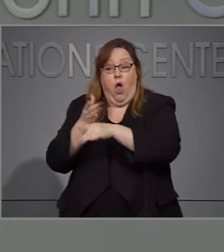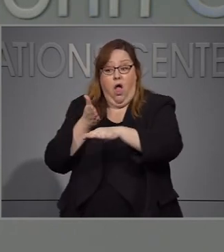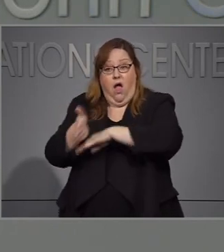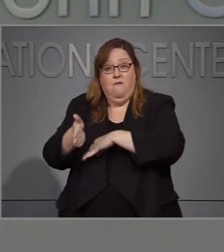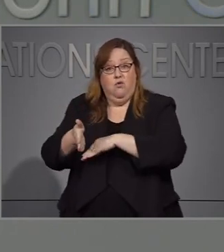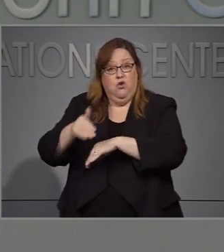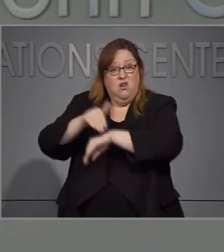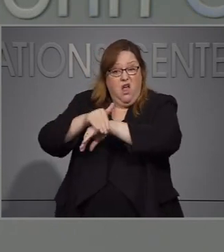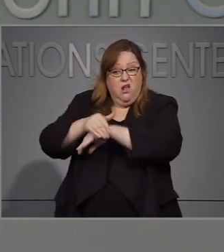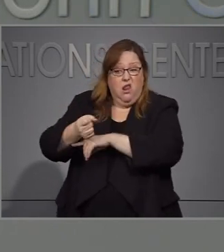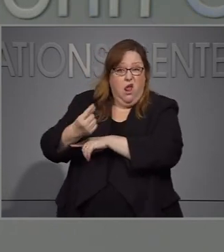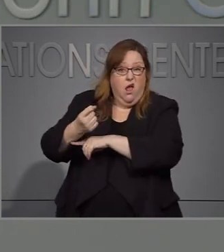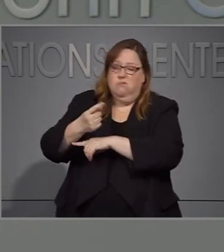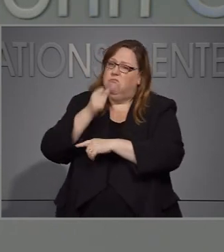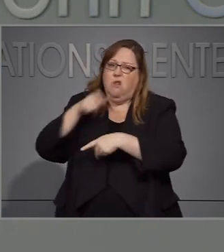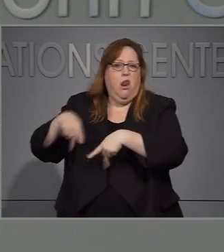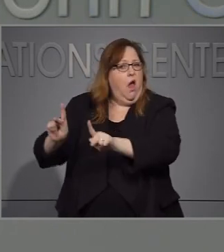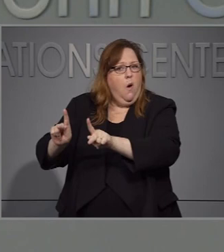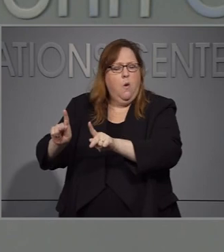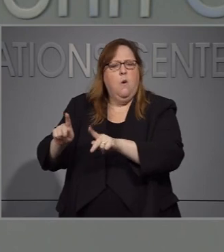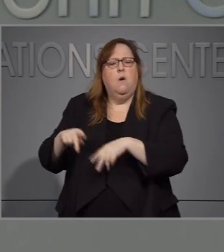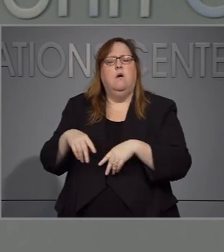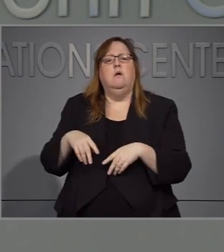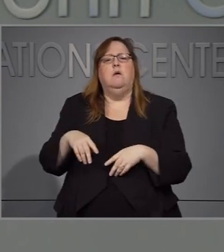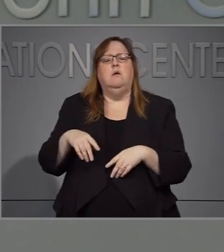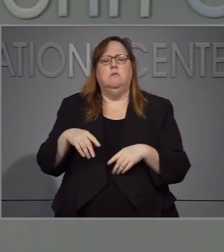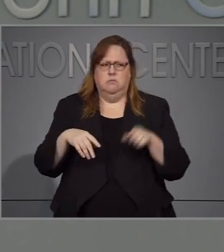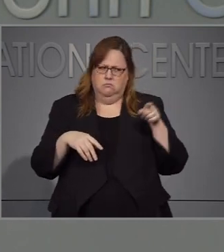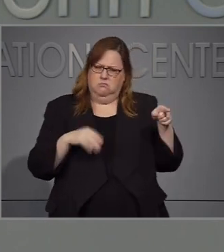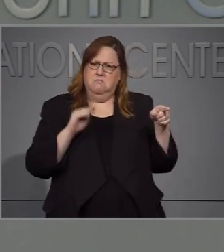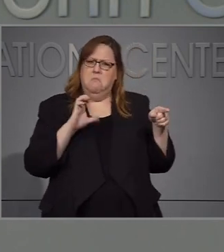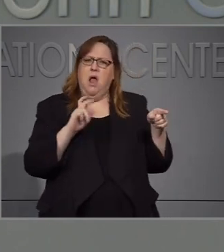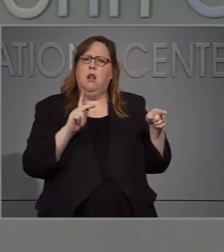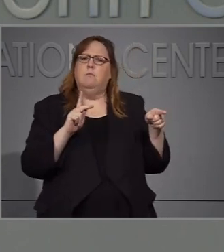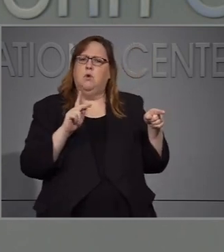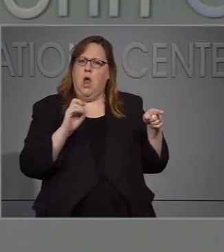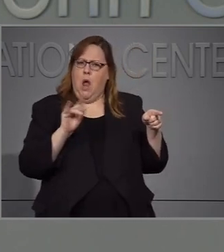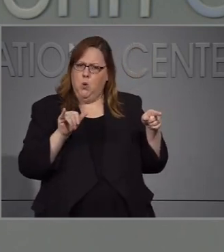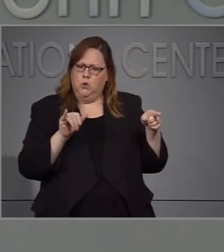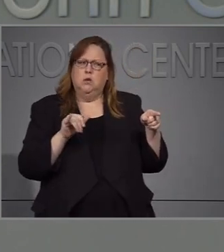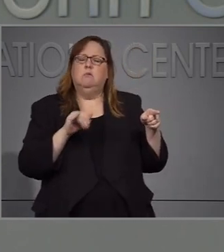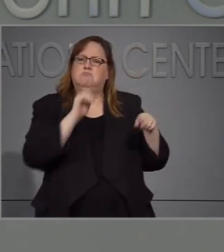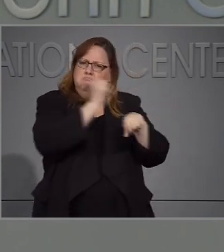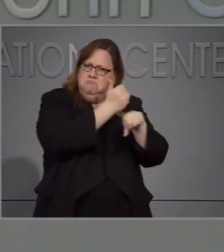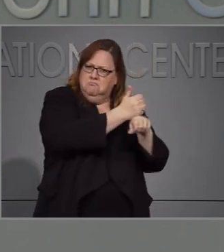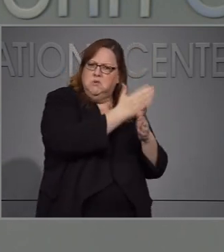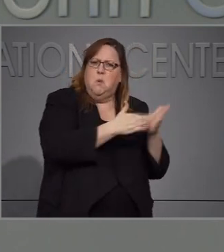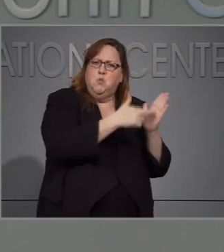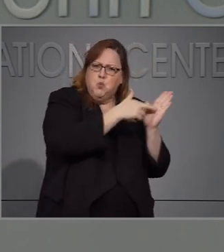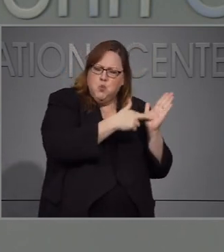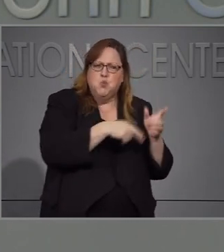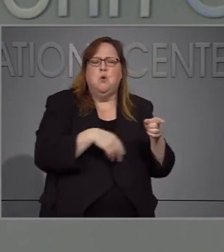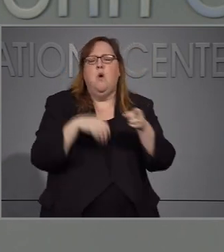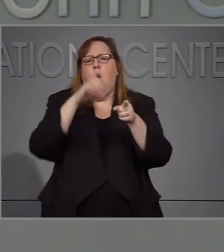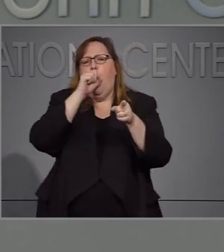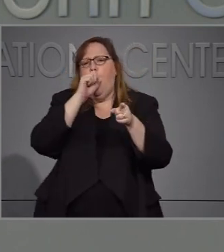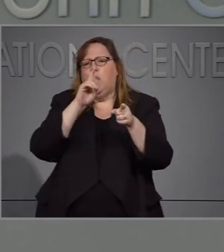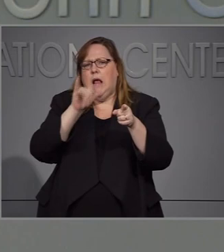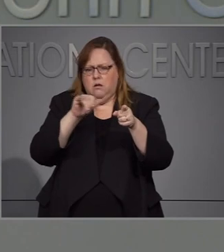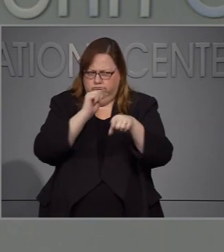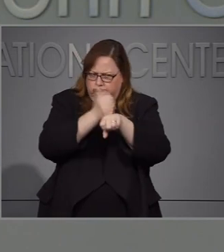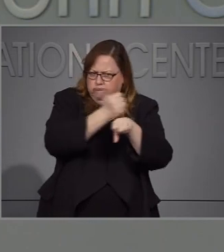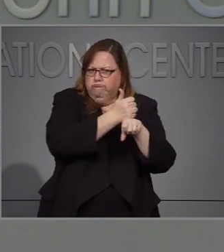County, has already been implemented in another way in Orange County to help curb spread among young people getting COVID-19, particularly